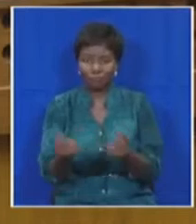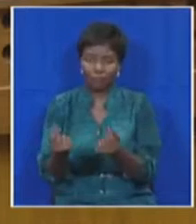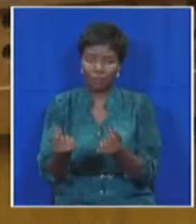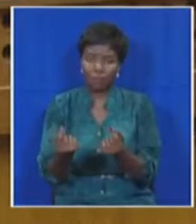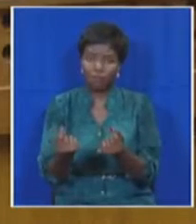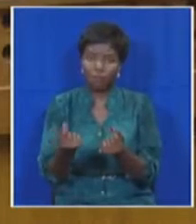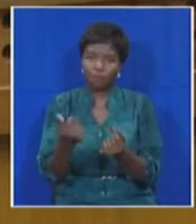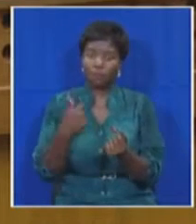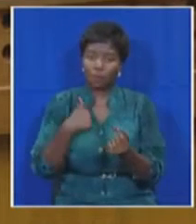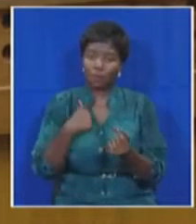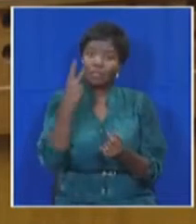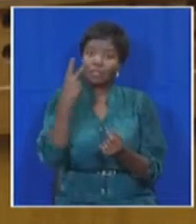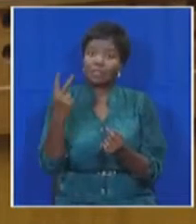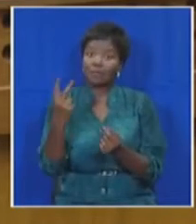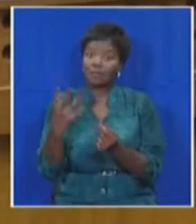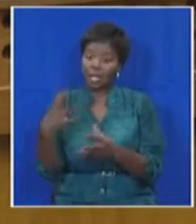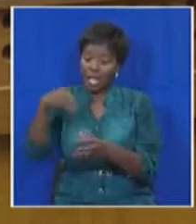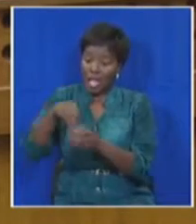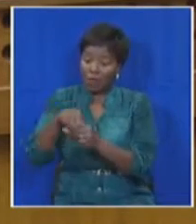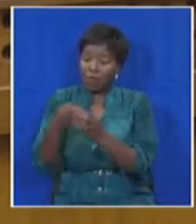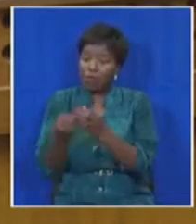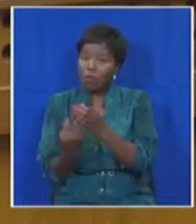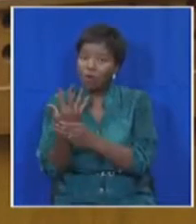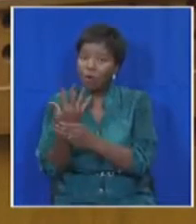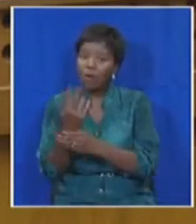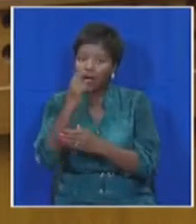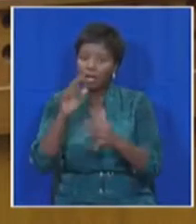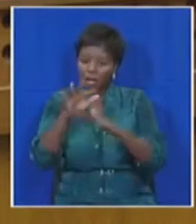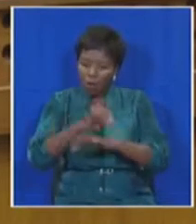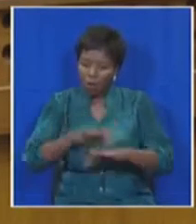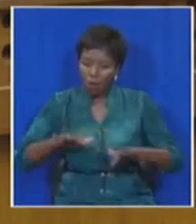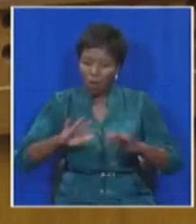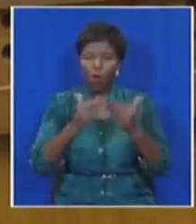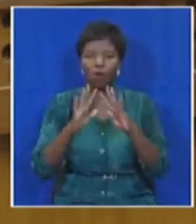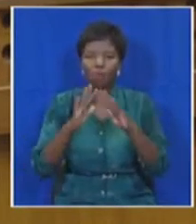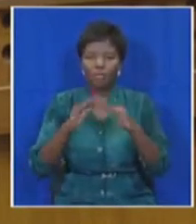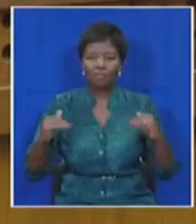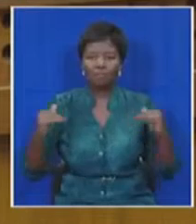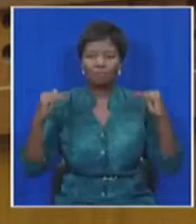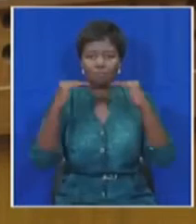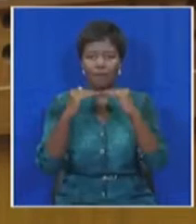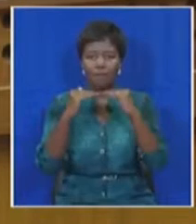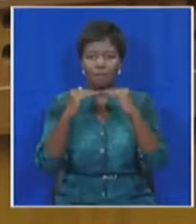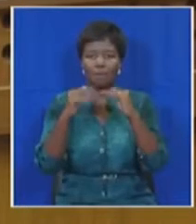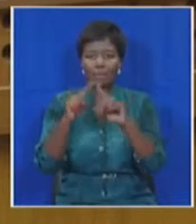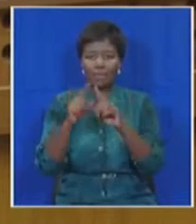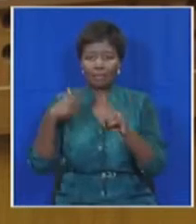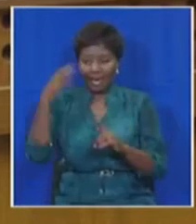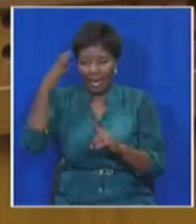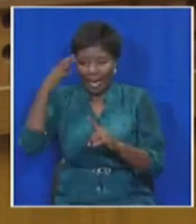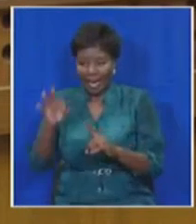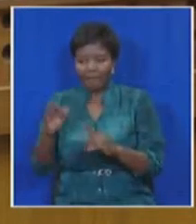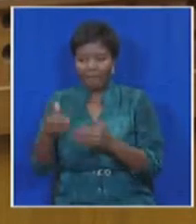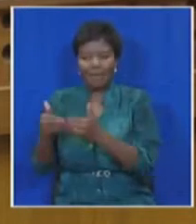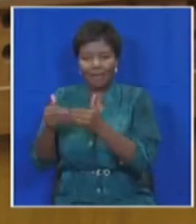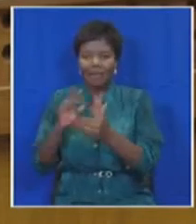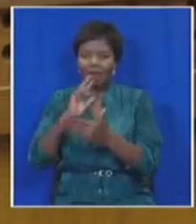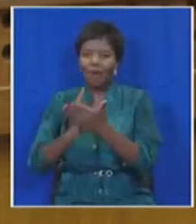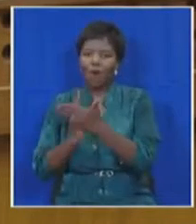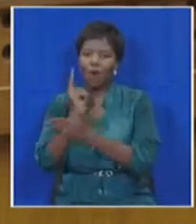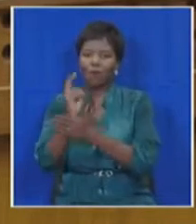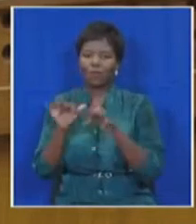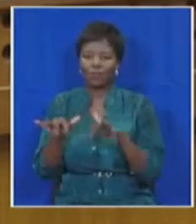inclusive growth requires a peaceful, healthy society, along with an honest, caring, and capable government. And to this